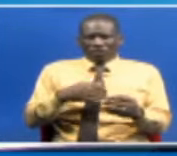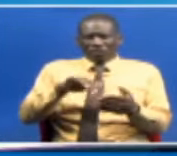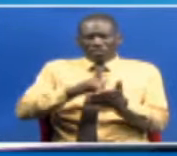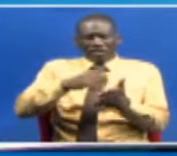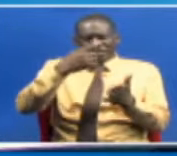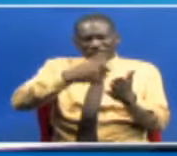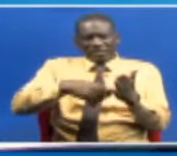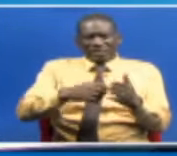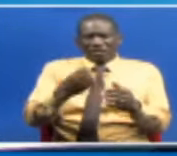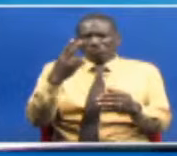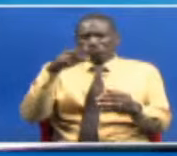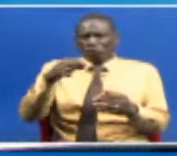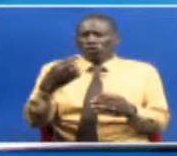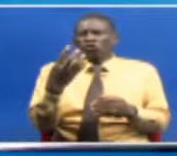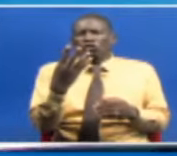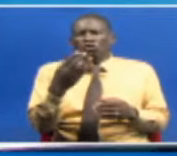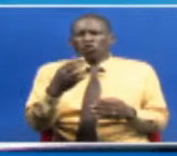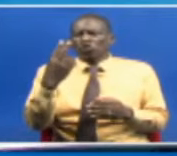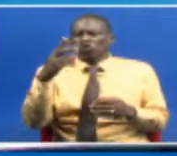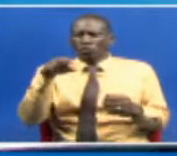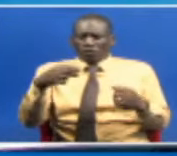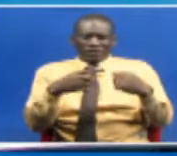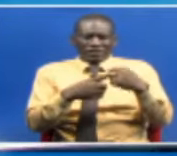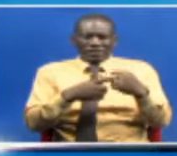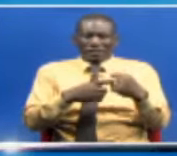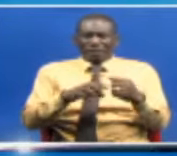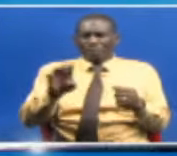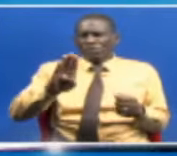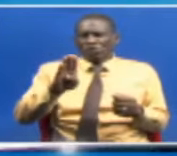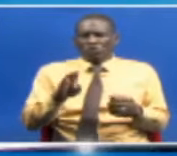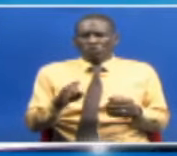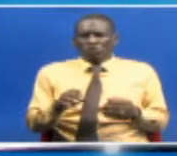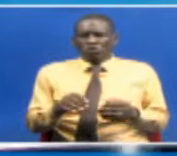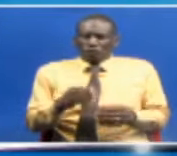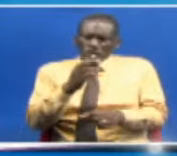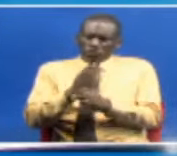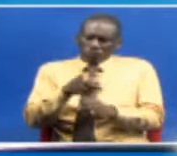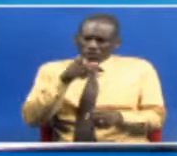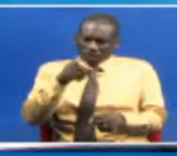about 2.6 billion. If we securitize that